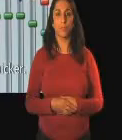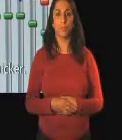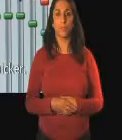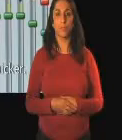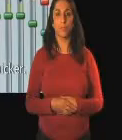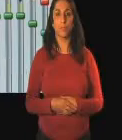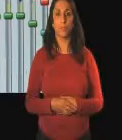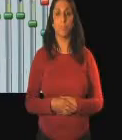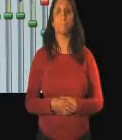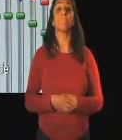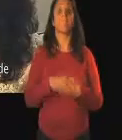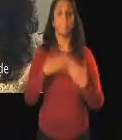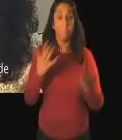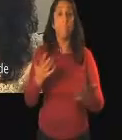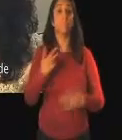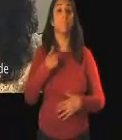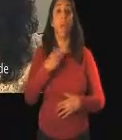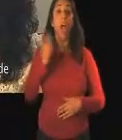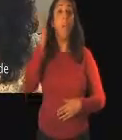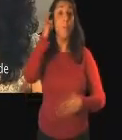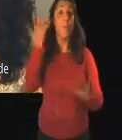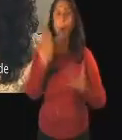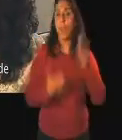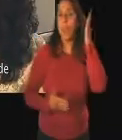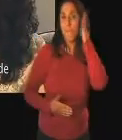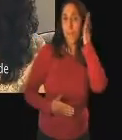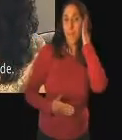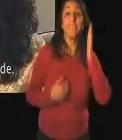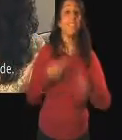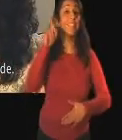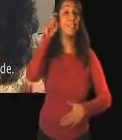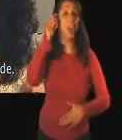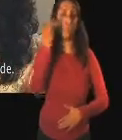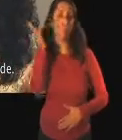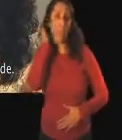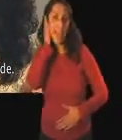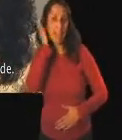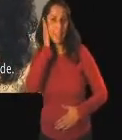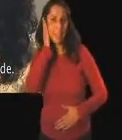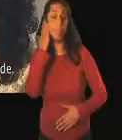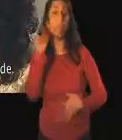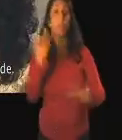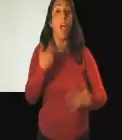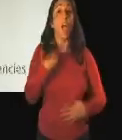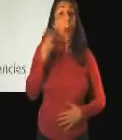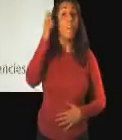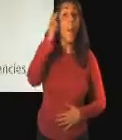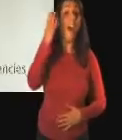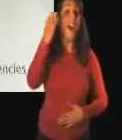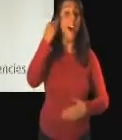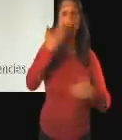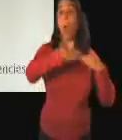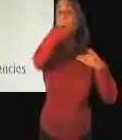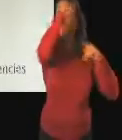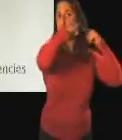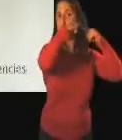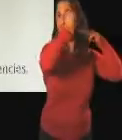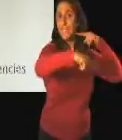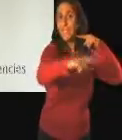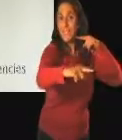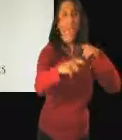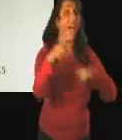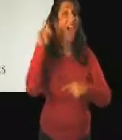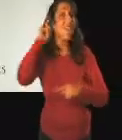quicker. I wear an implant on my left side and a hearing aid on the right side. The implant picks the high